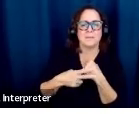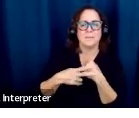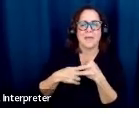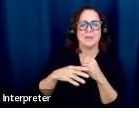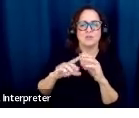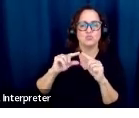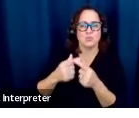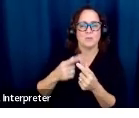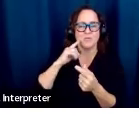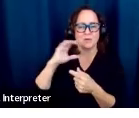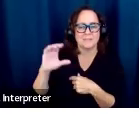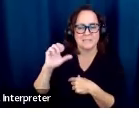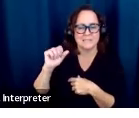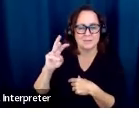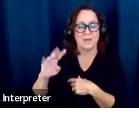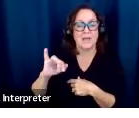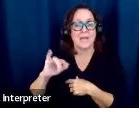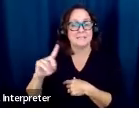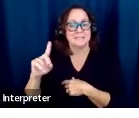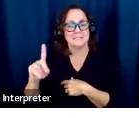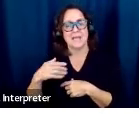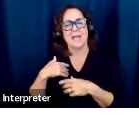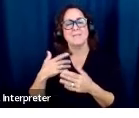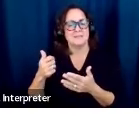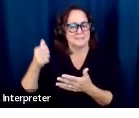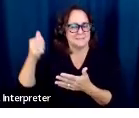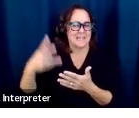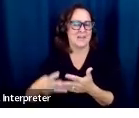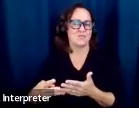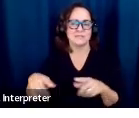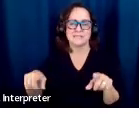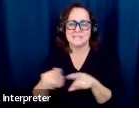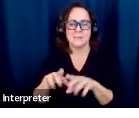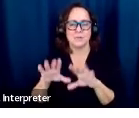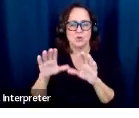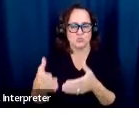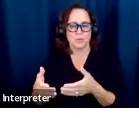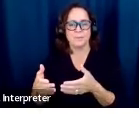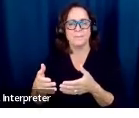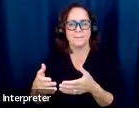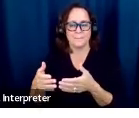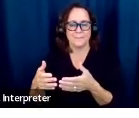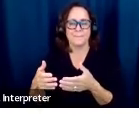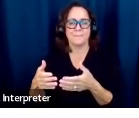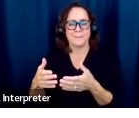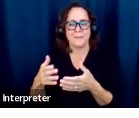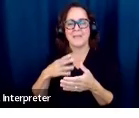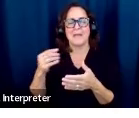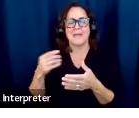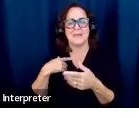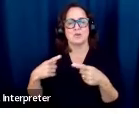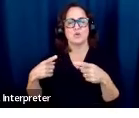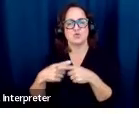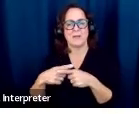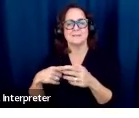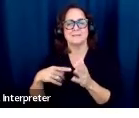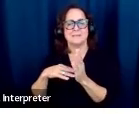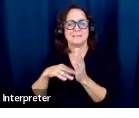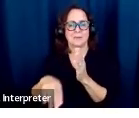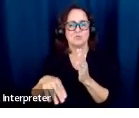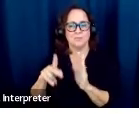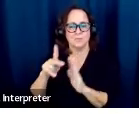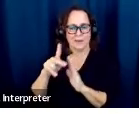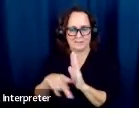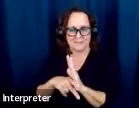the CSW. The IDD waiver has a number of those same groups. It also has this crisis exception policy that we have been talking